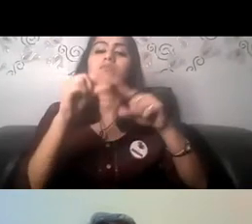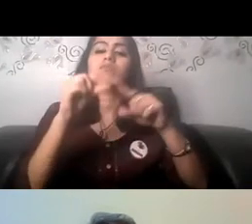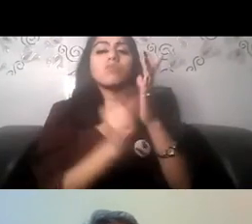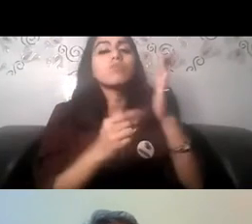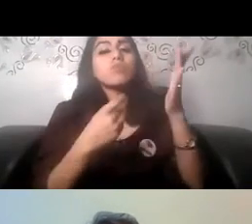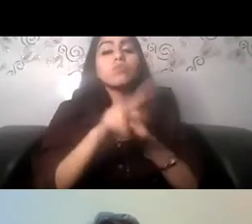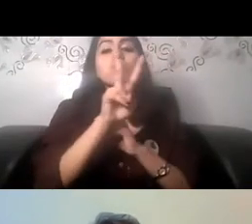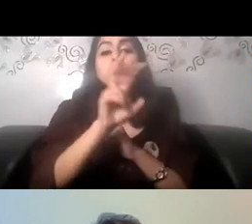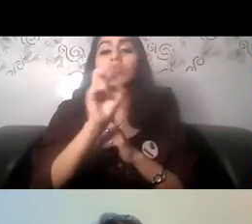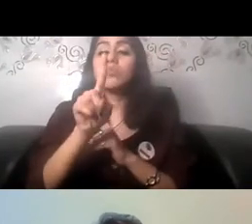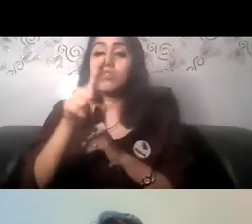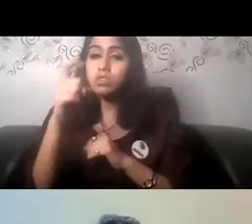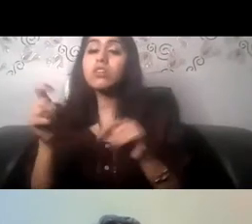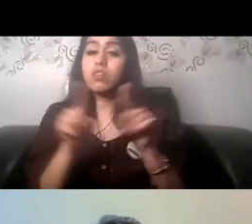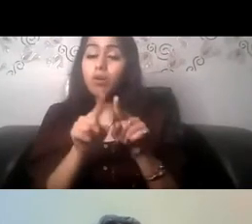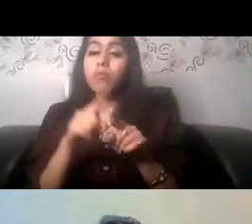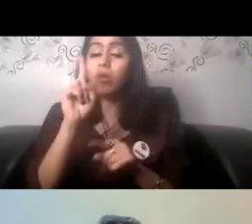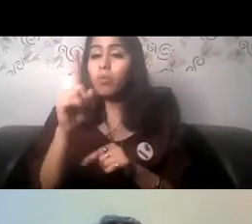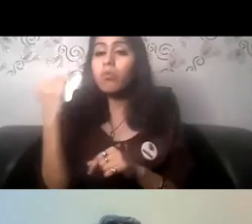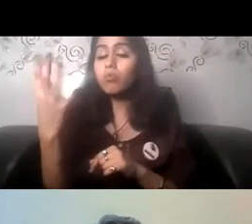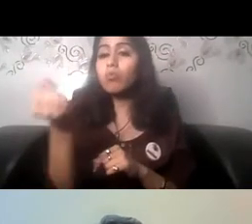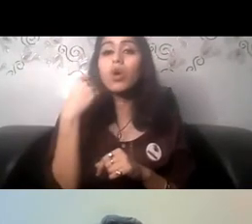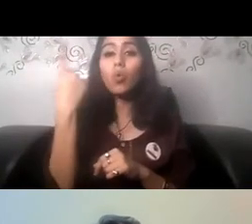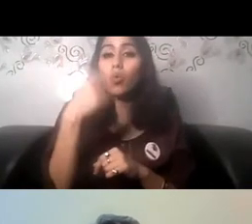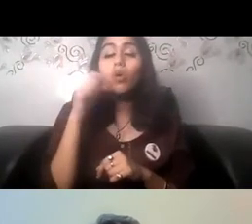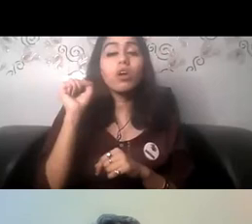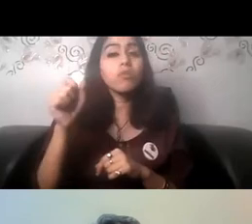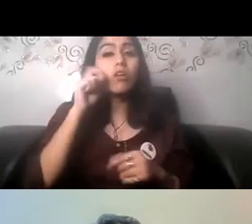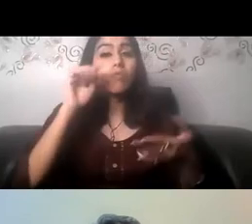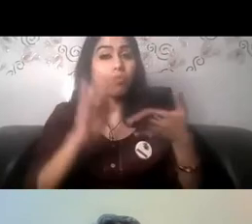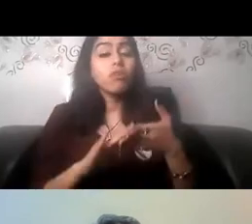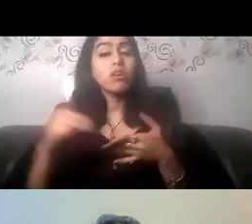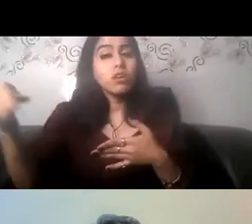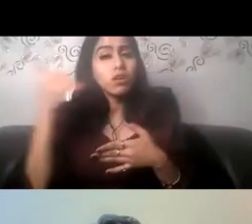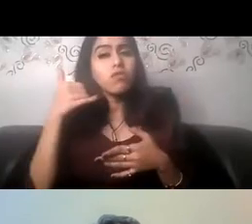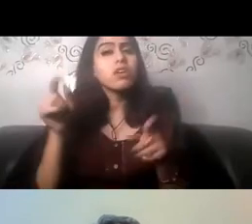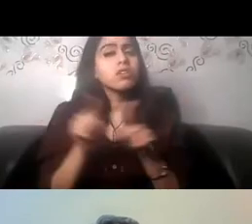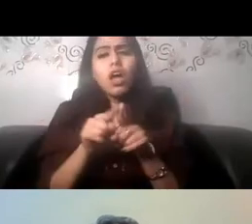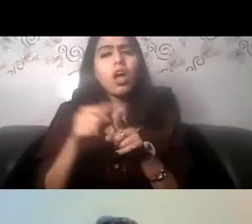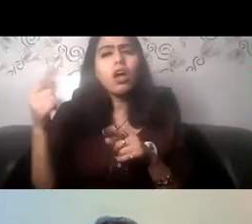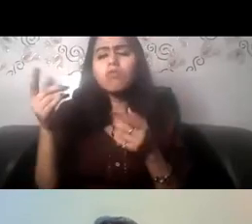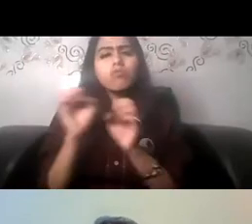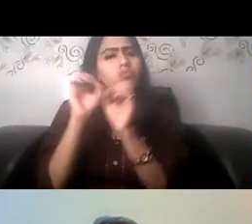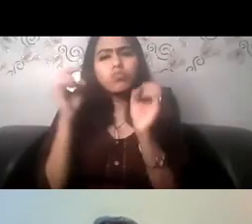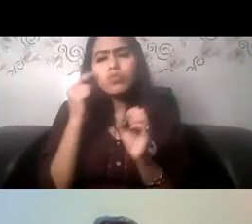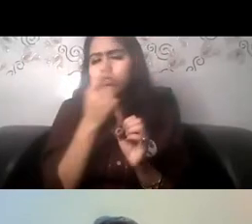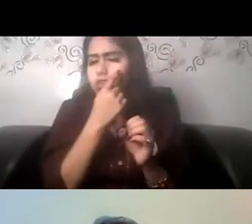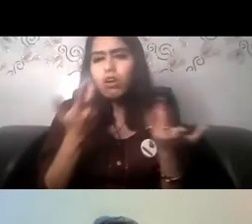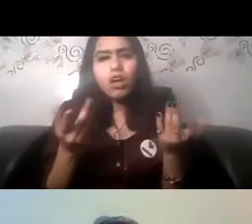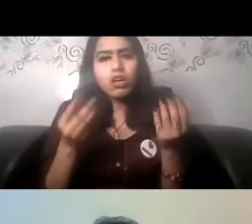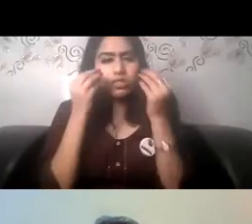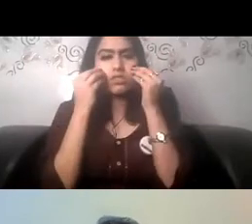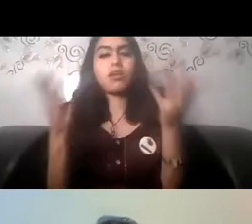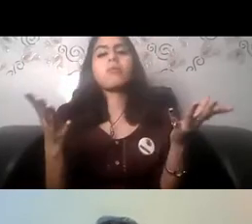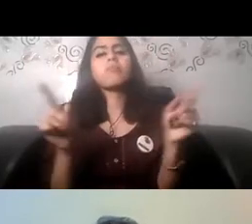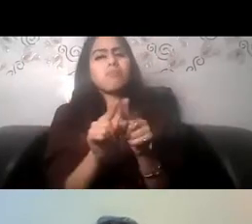2017. One fine day, I got a call from his wife. He can't see anymore. So when I